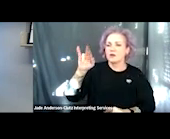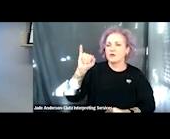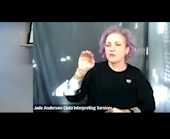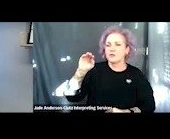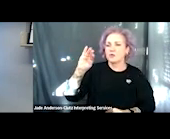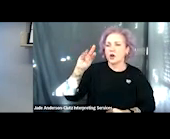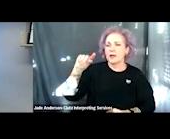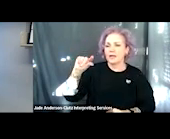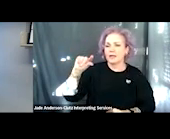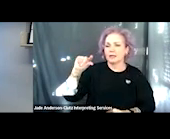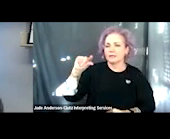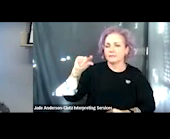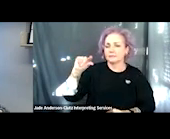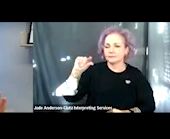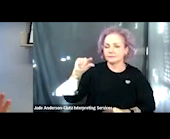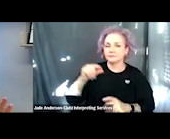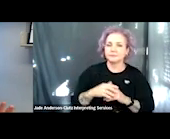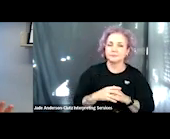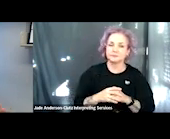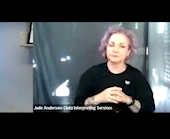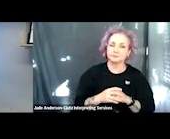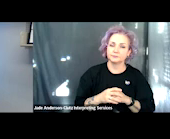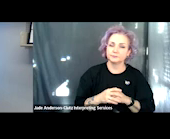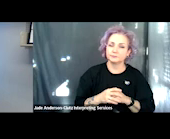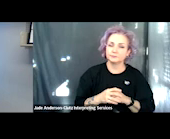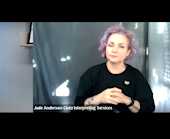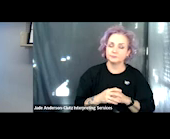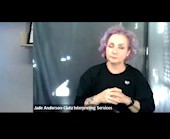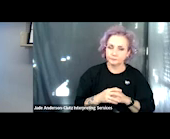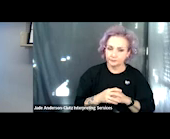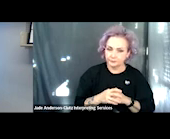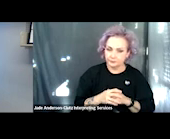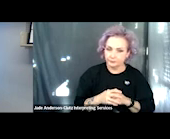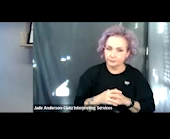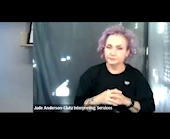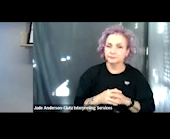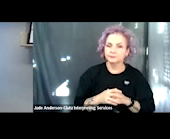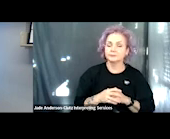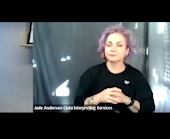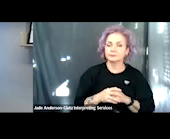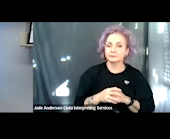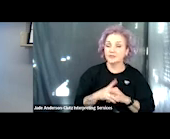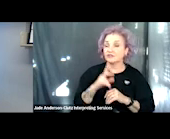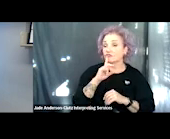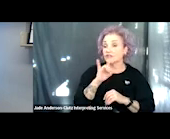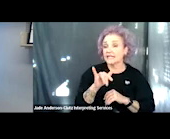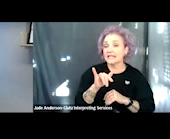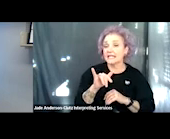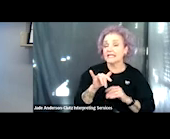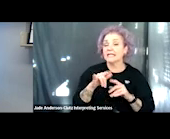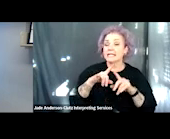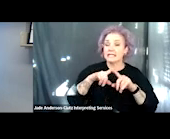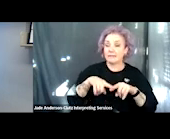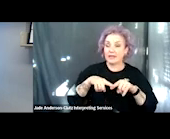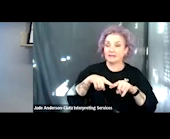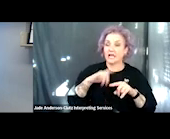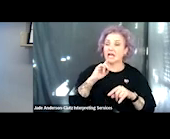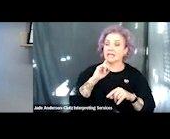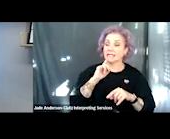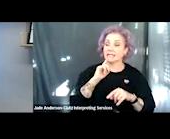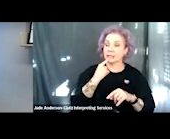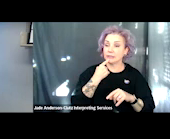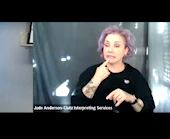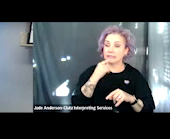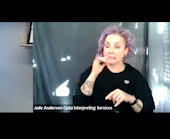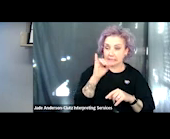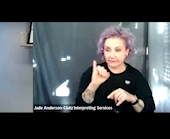So I referred to this a little bit when we're talking about the inflammatory markers, but the higher the severity or the higher the